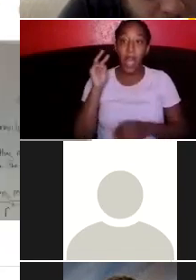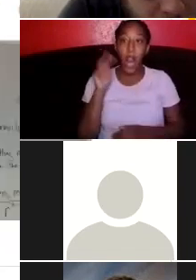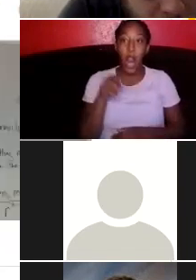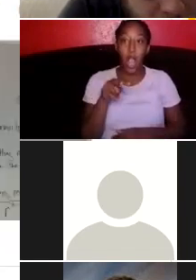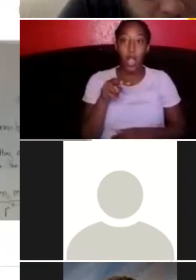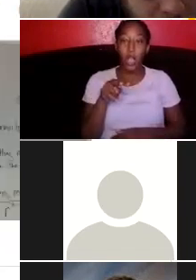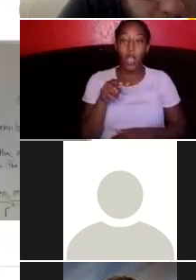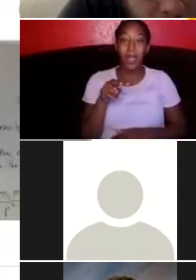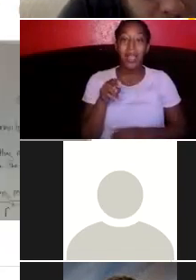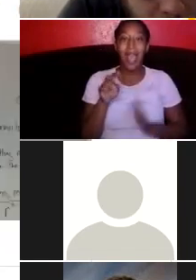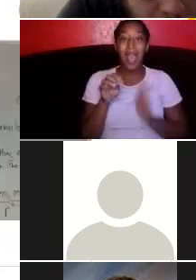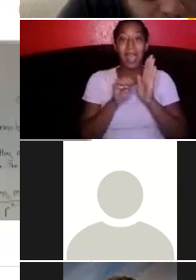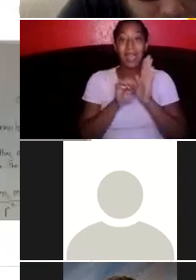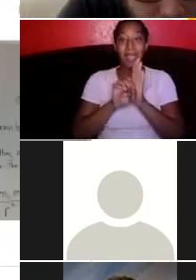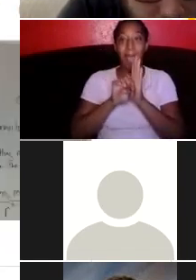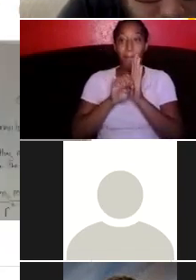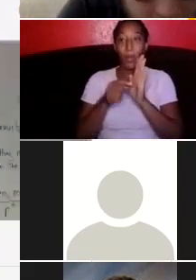an example.